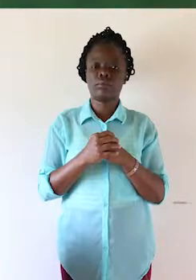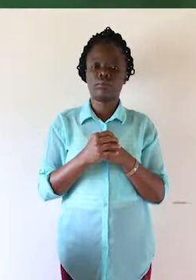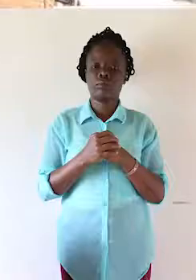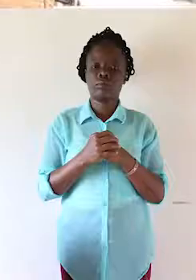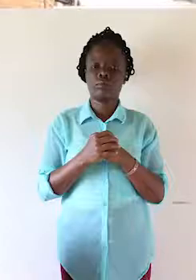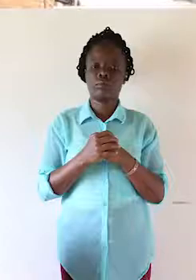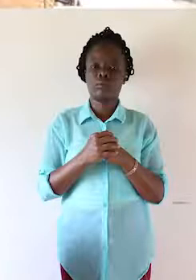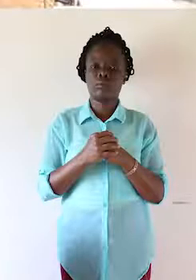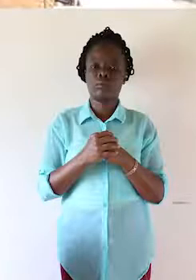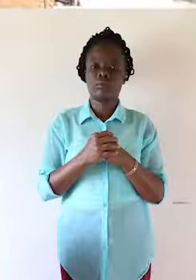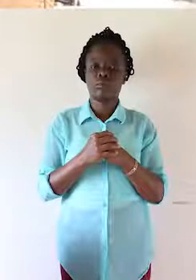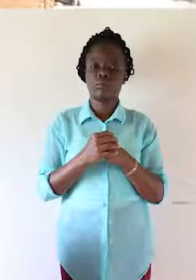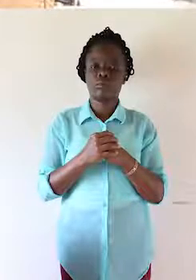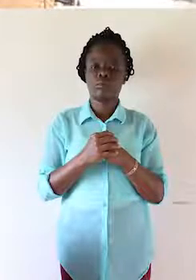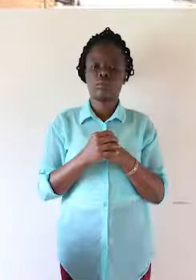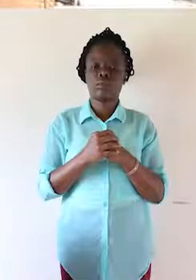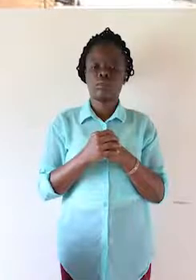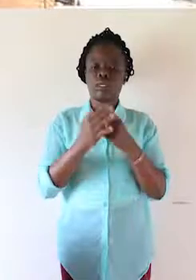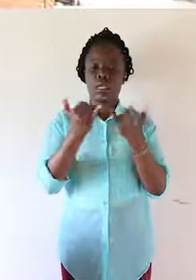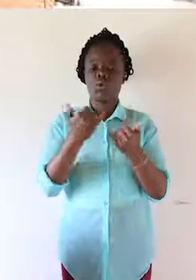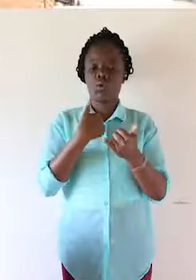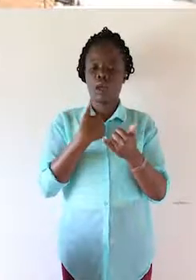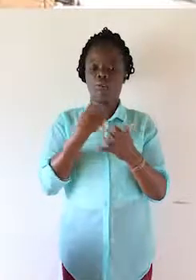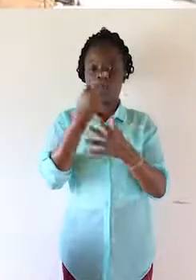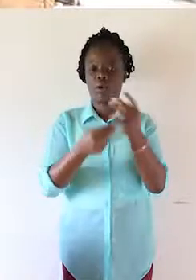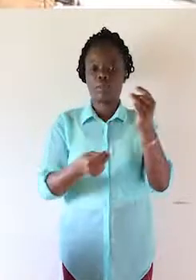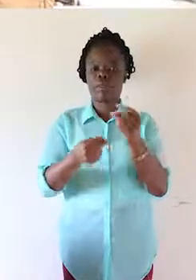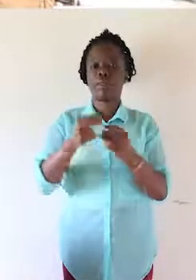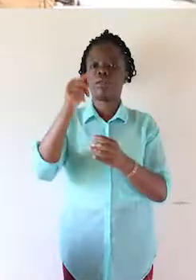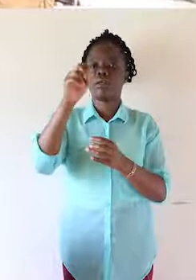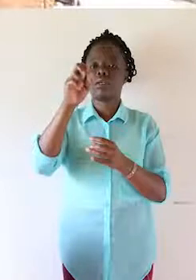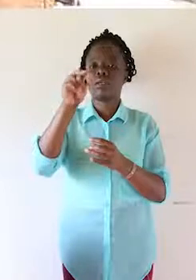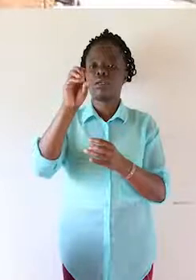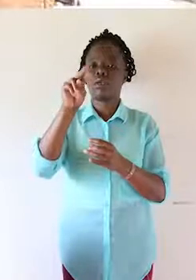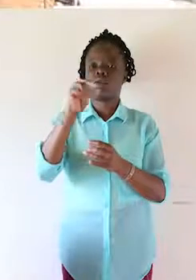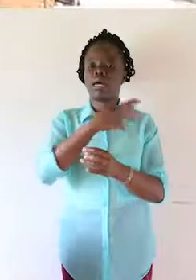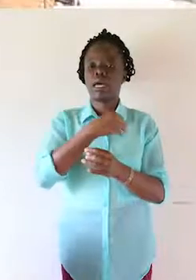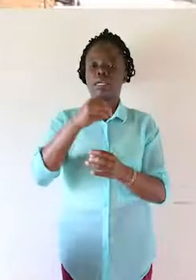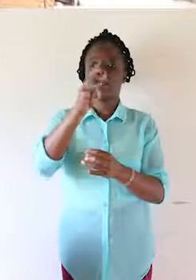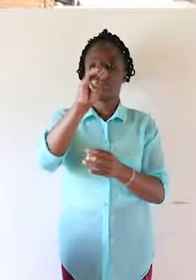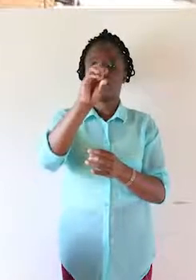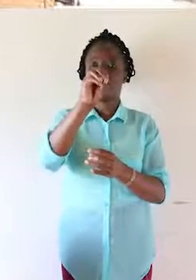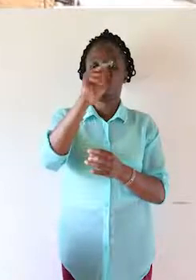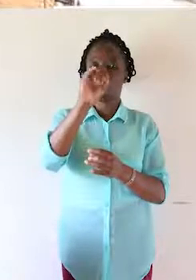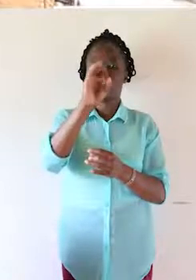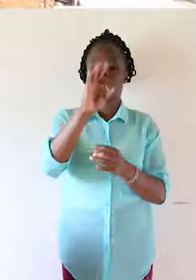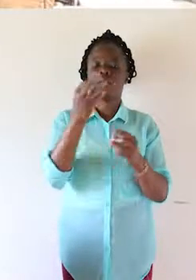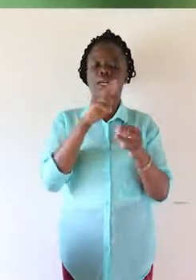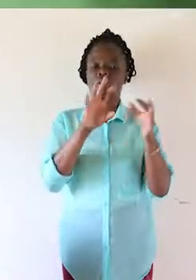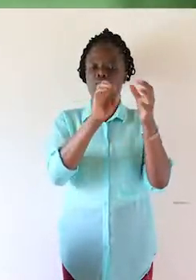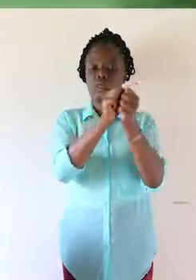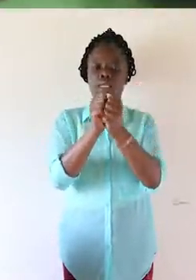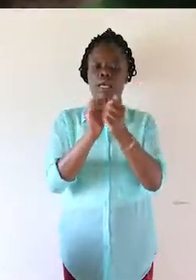Good. So now you have your motis and your tenon, now they are